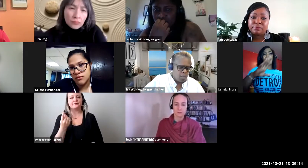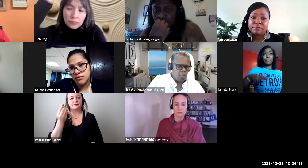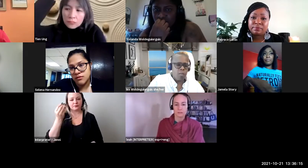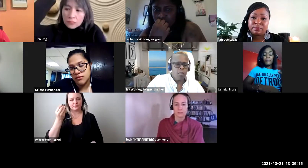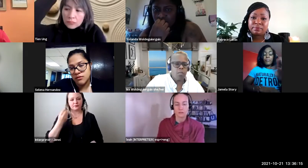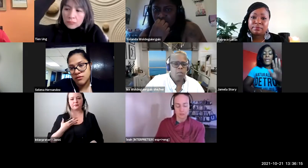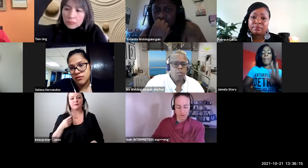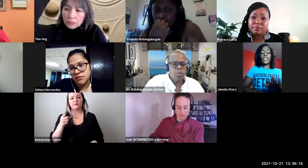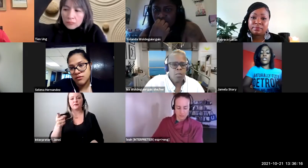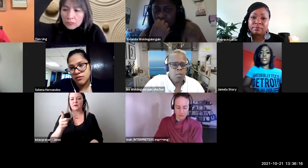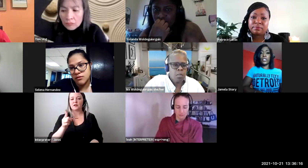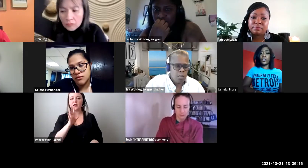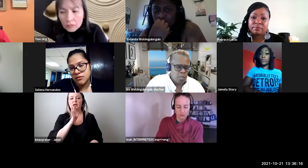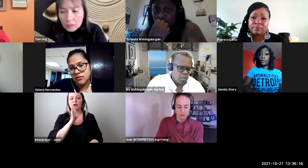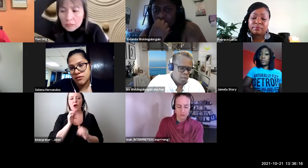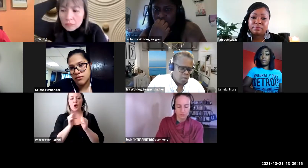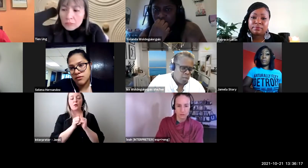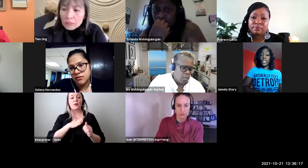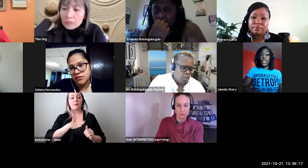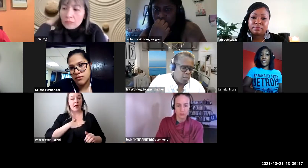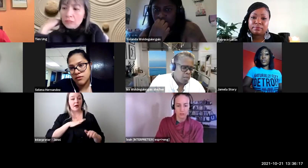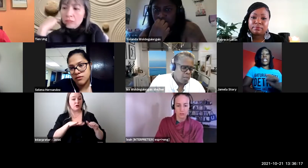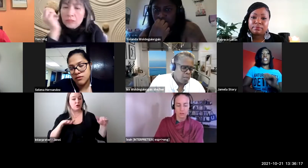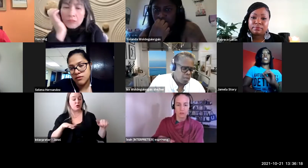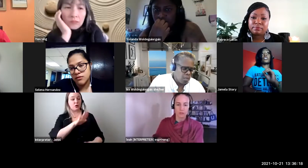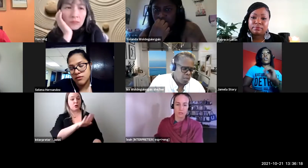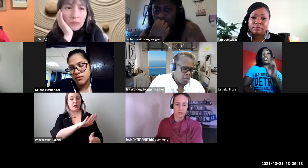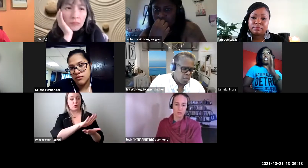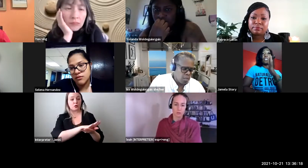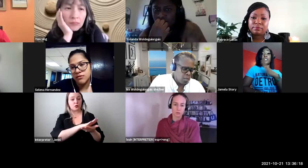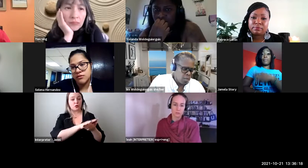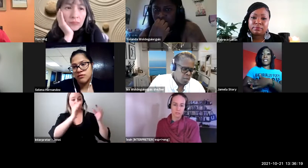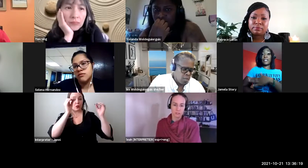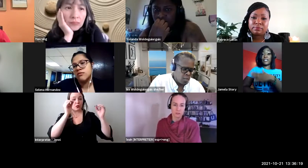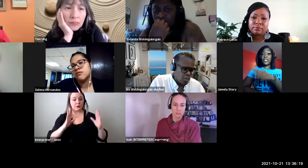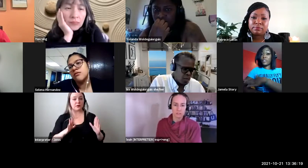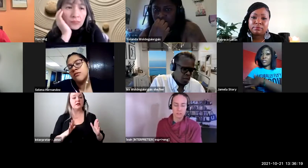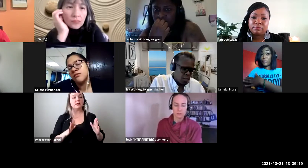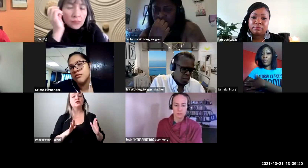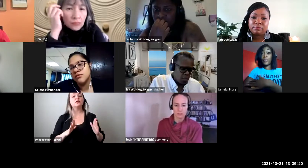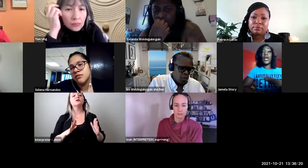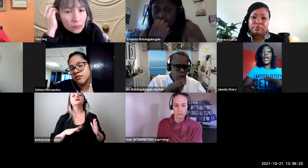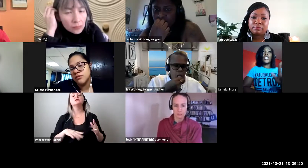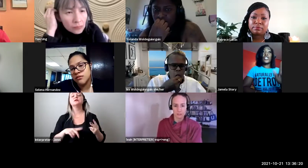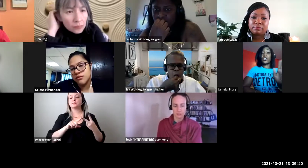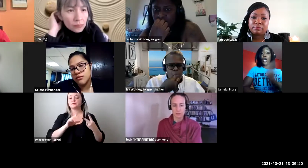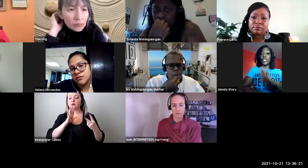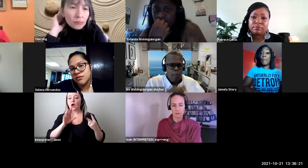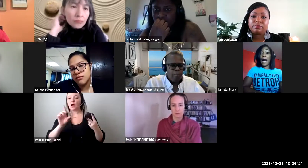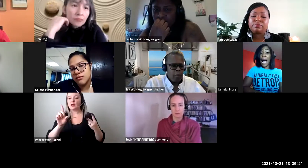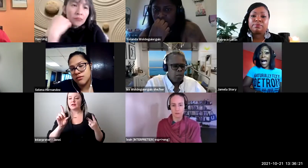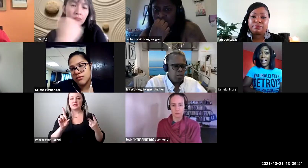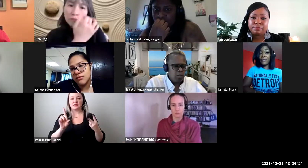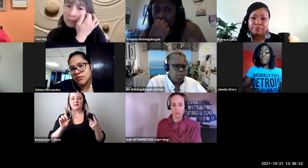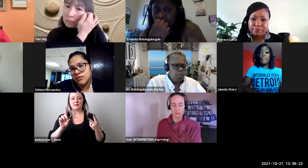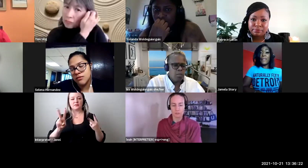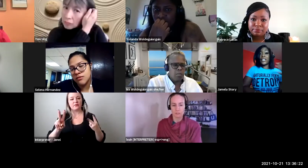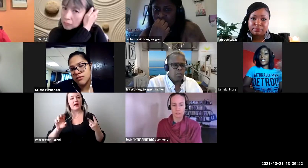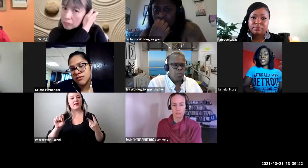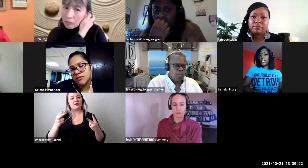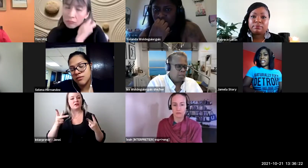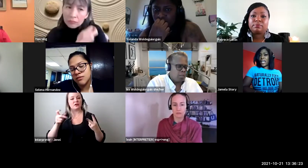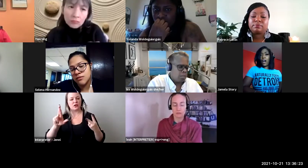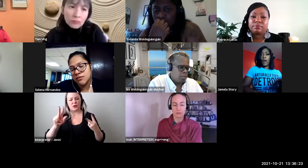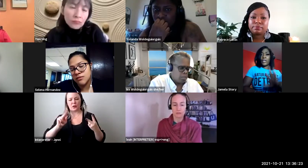to my children's school teachers. She talked to the domestic shelter people. She had talked to my aunt,